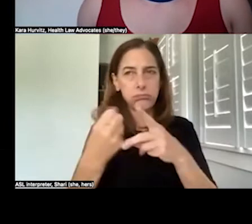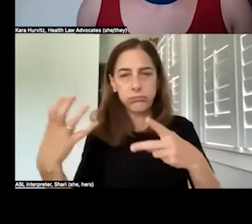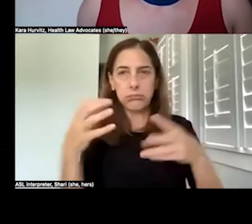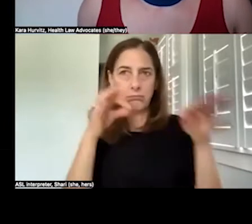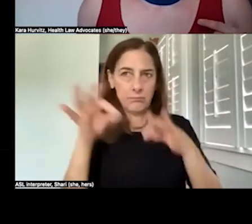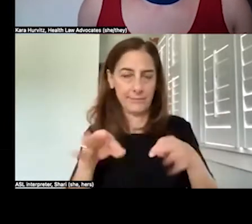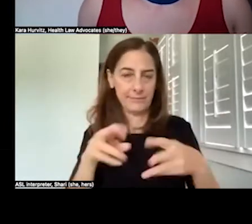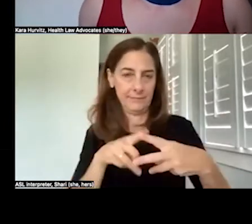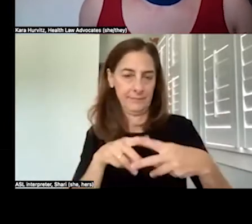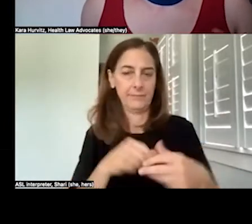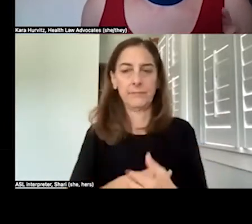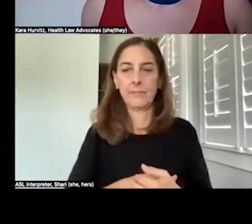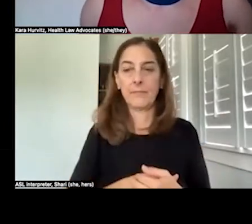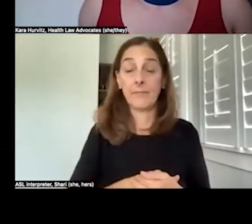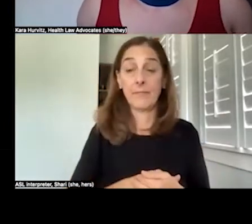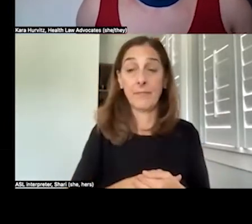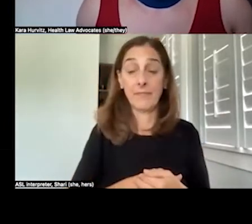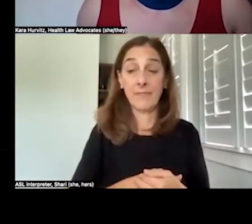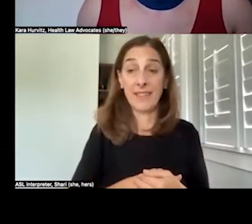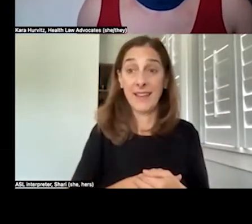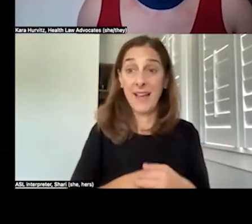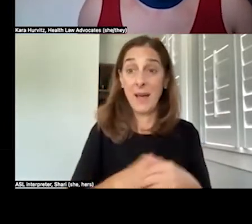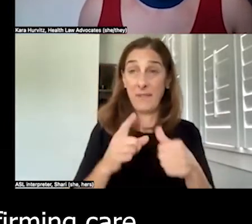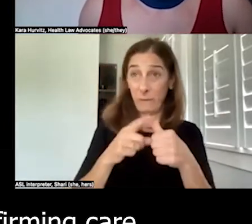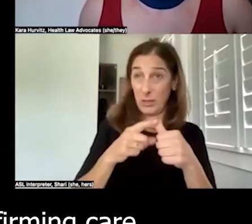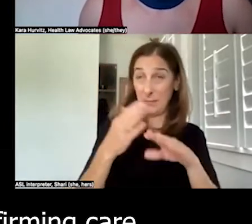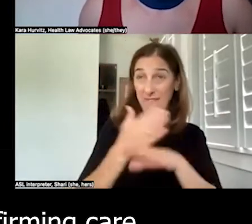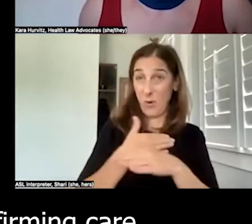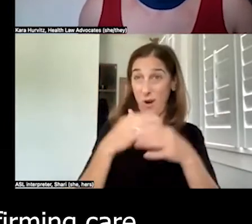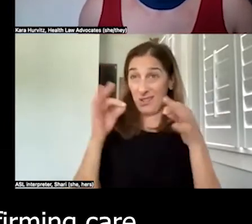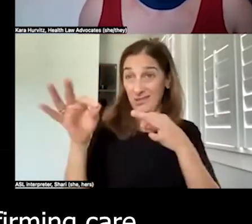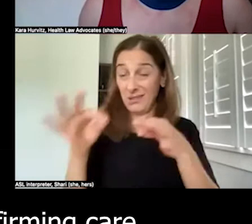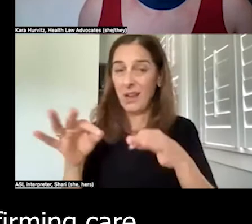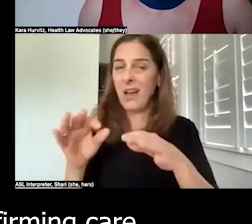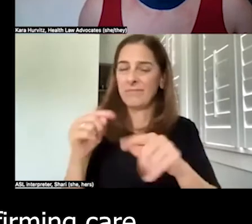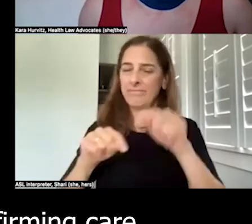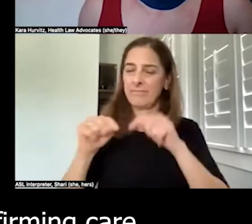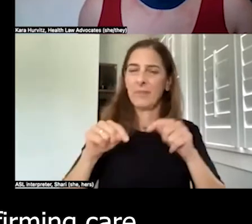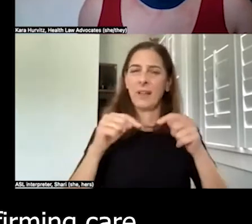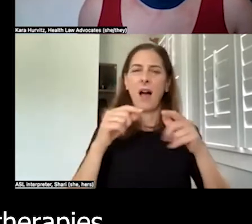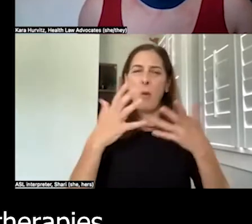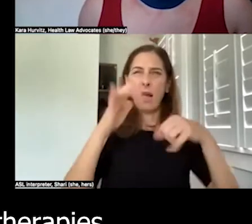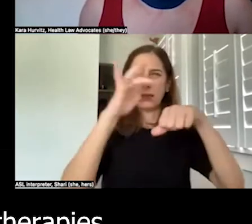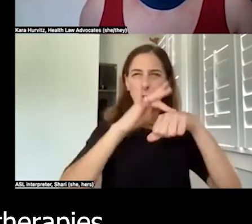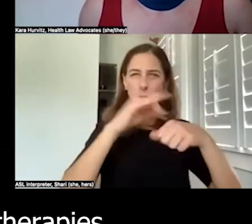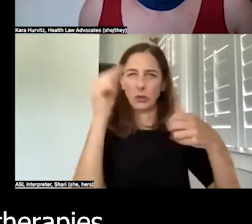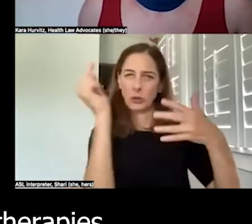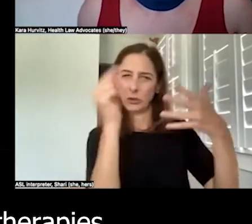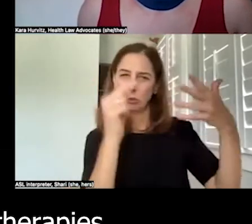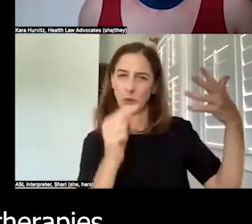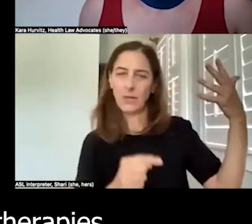Gender affirming care. But before I do that, I want to touch briefly on the different forms of gender affirming care in a little more